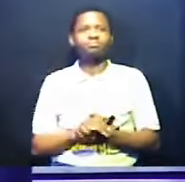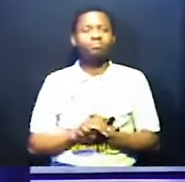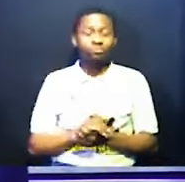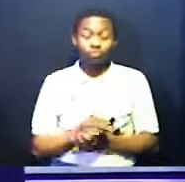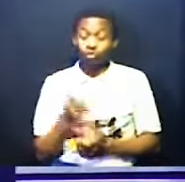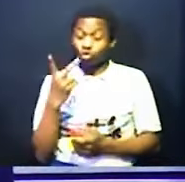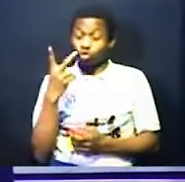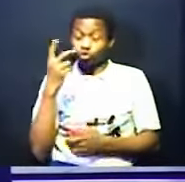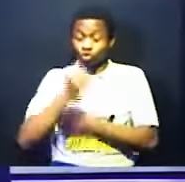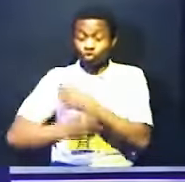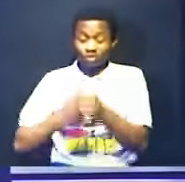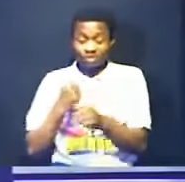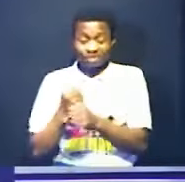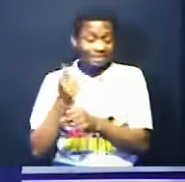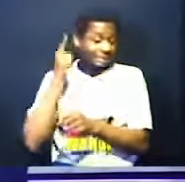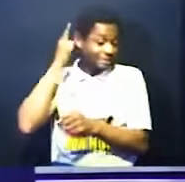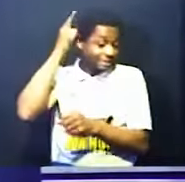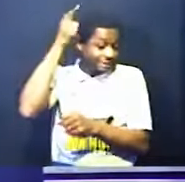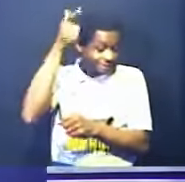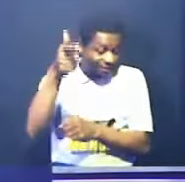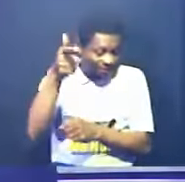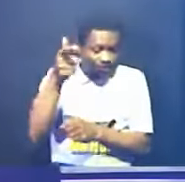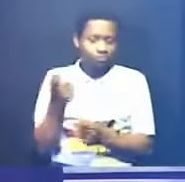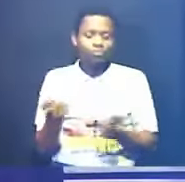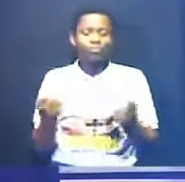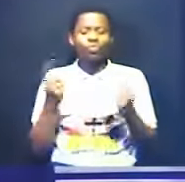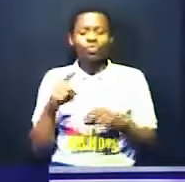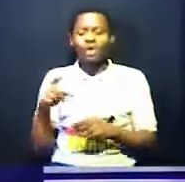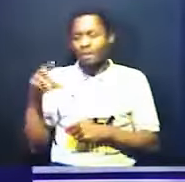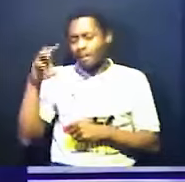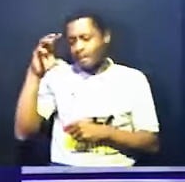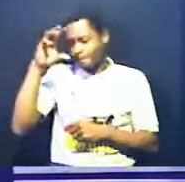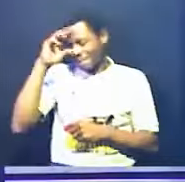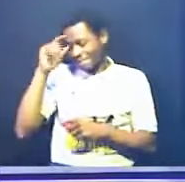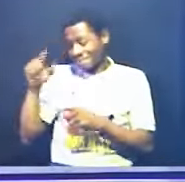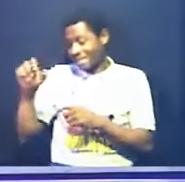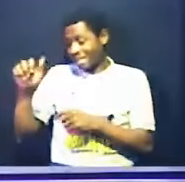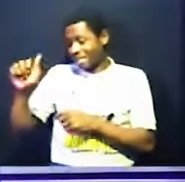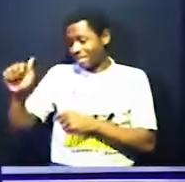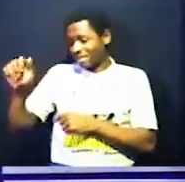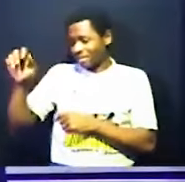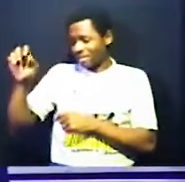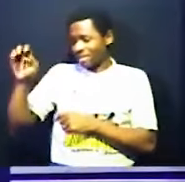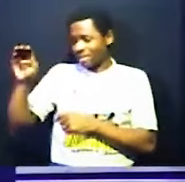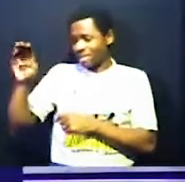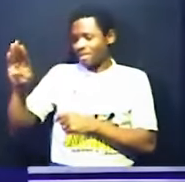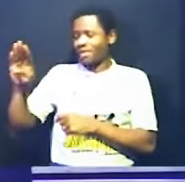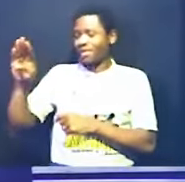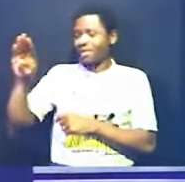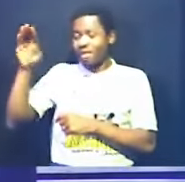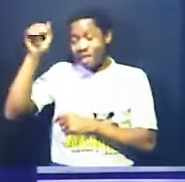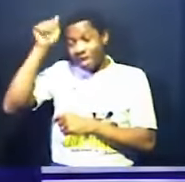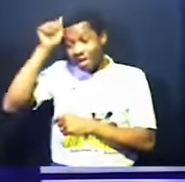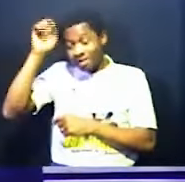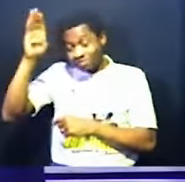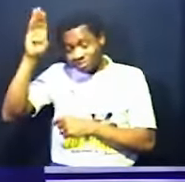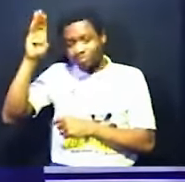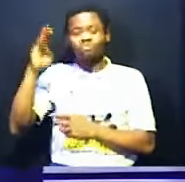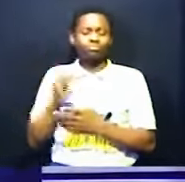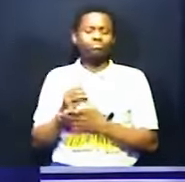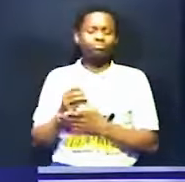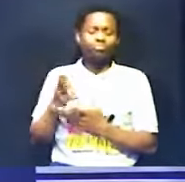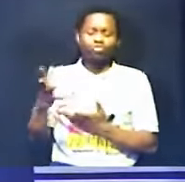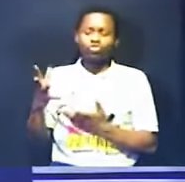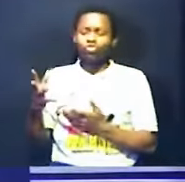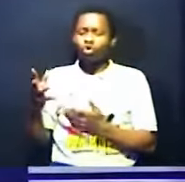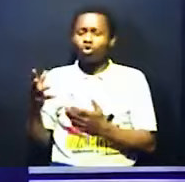Absalom's sheep shearers were at Baal Hazor near the border of Ephraim, he invited all the